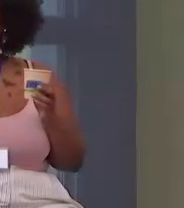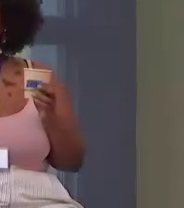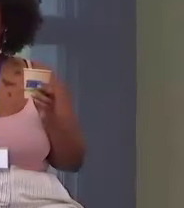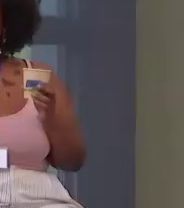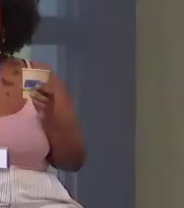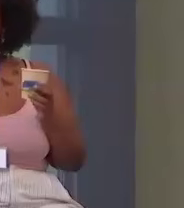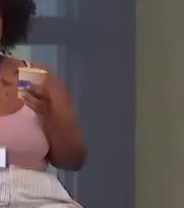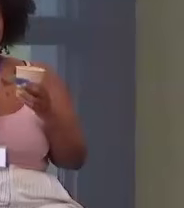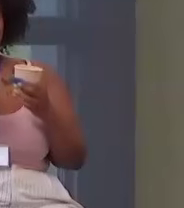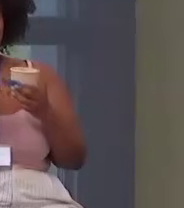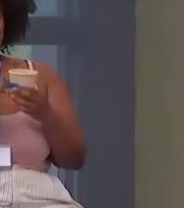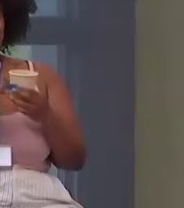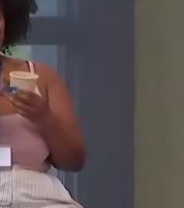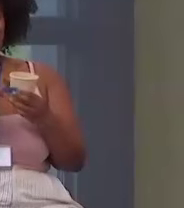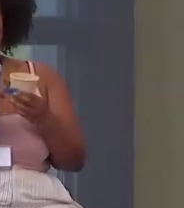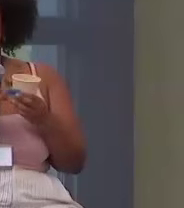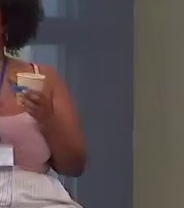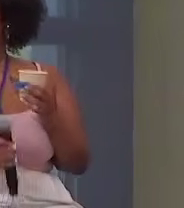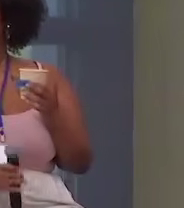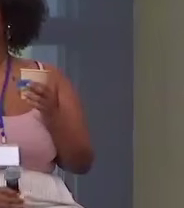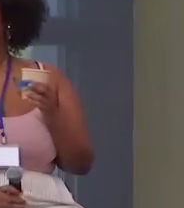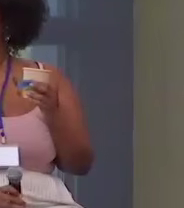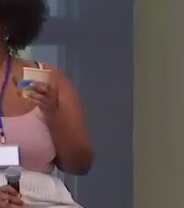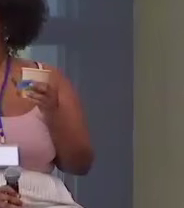Stay there. We'll bring that to you.